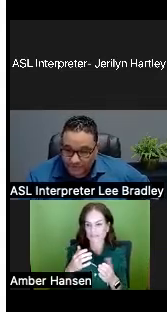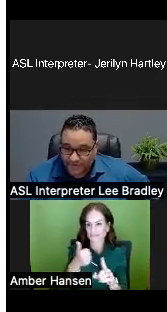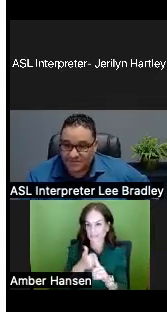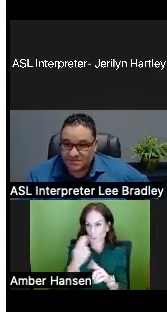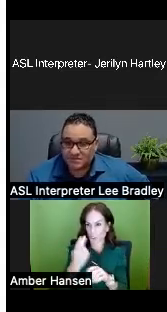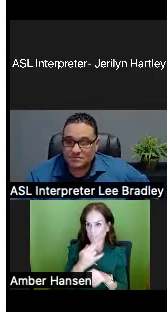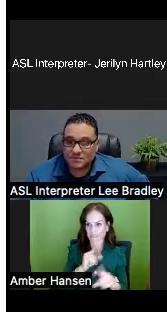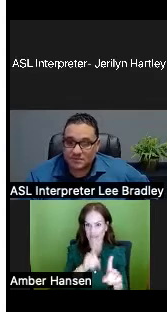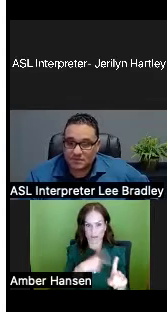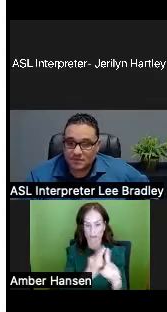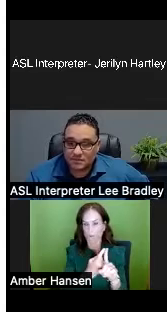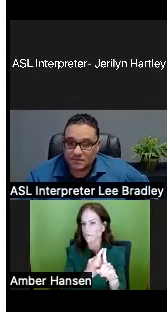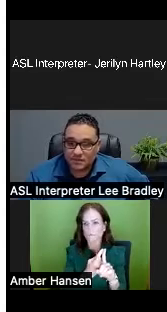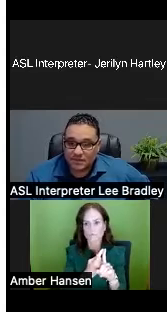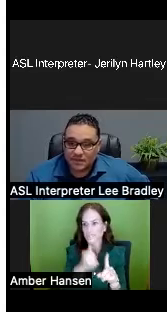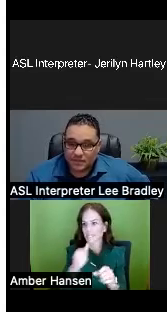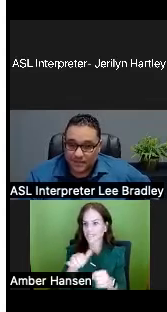Auditory devices,